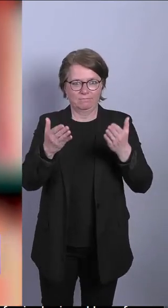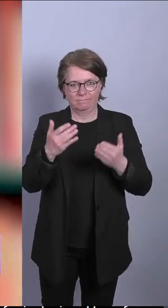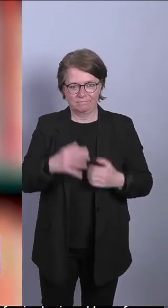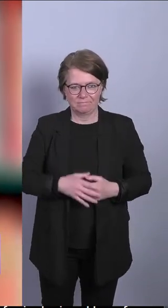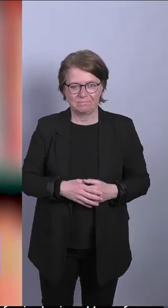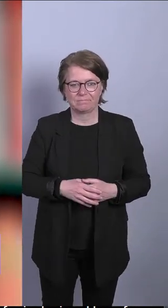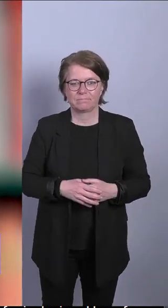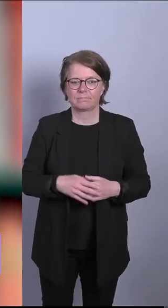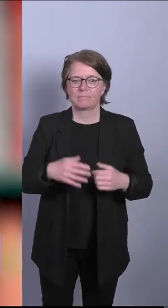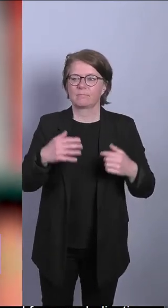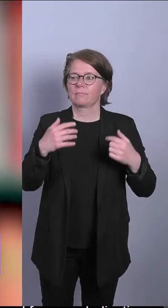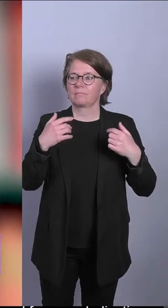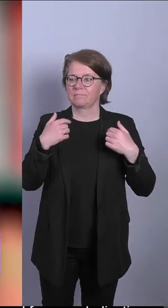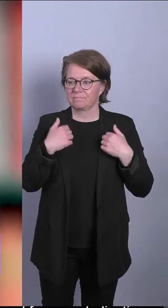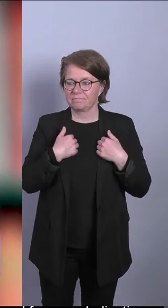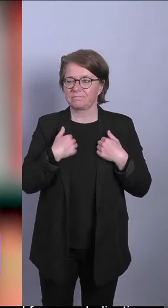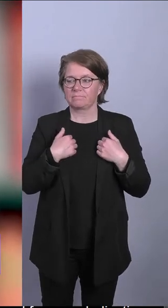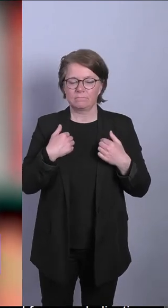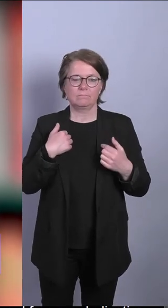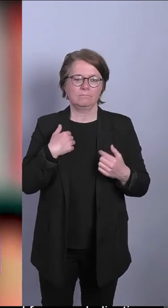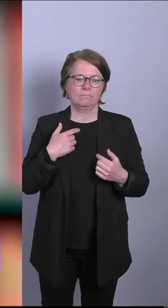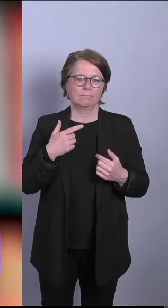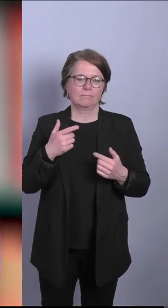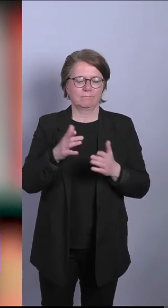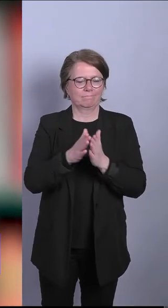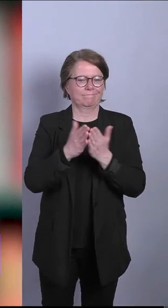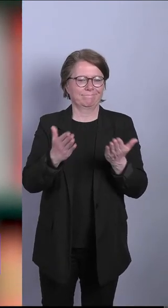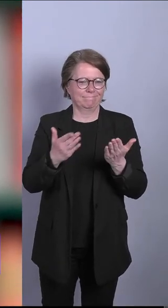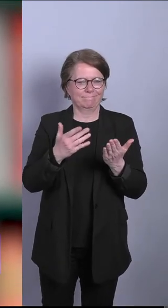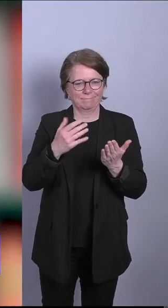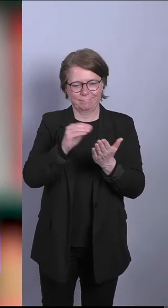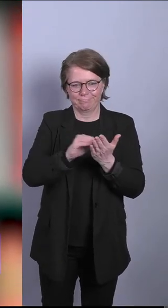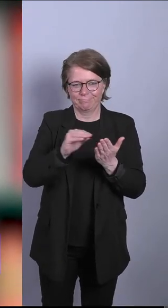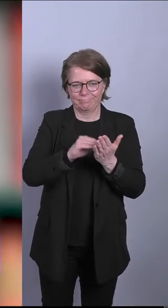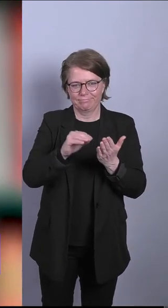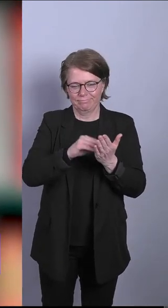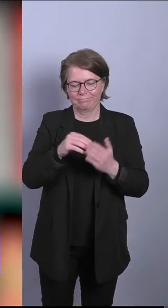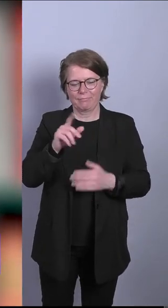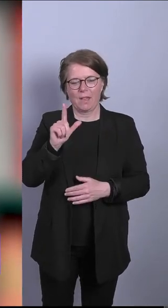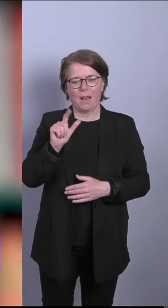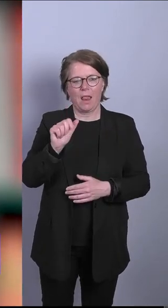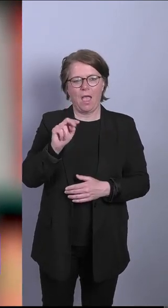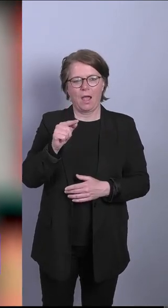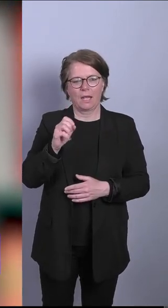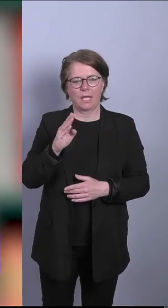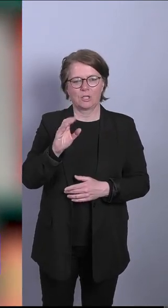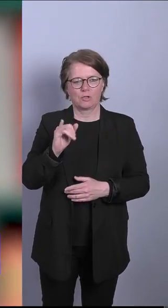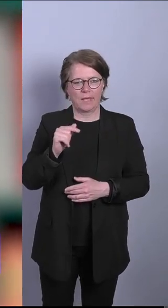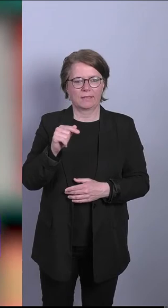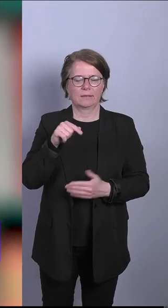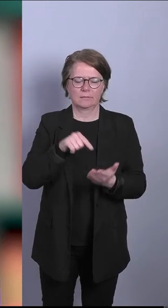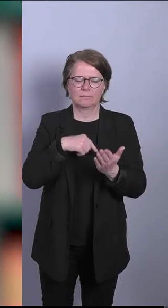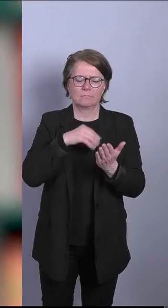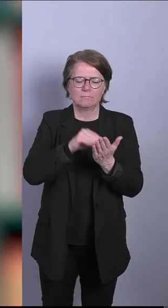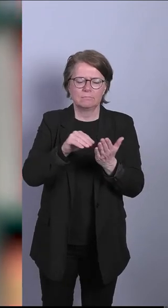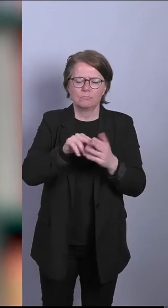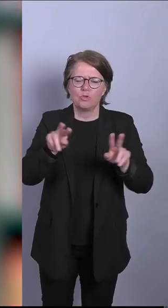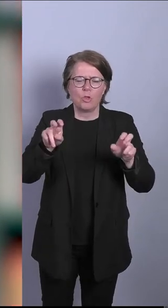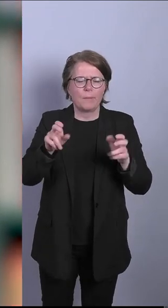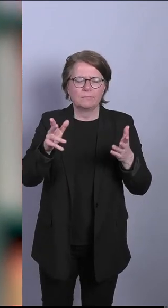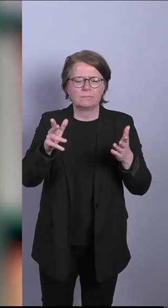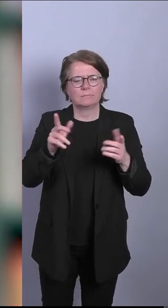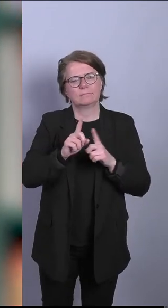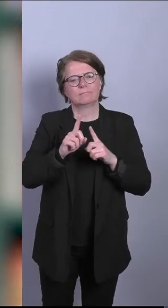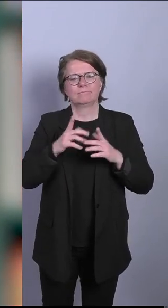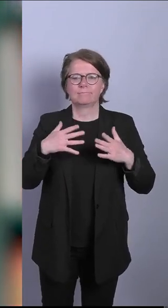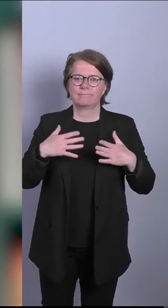Hello, I'm Florian Langenscheid and I'm a friend of the Games. I have written many books about happiness, and I can only say that it is